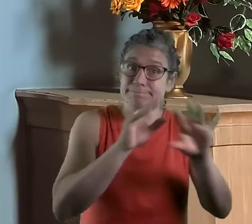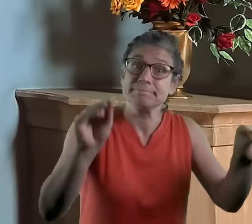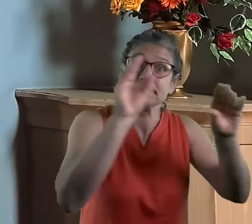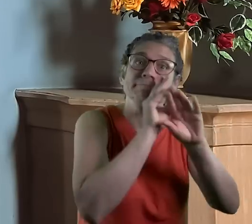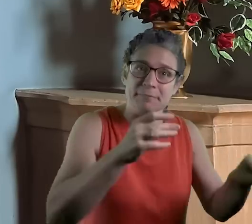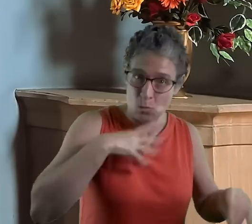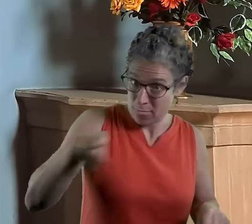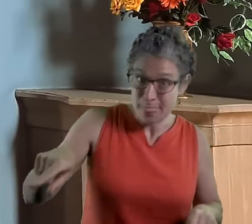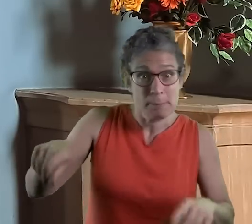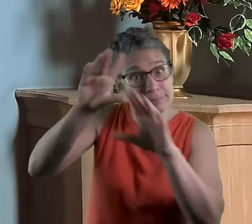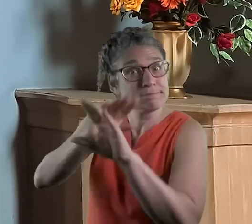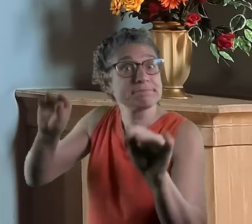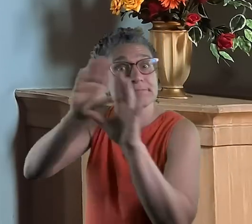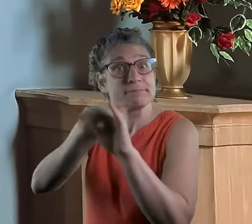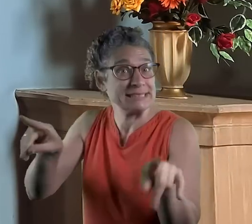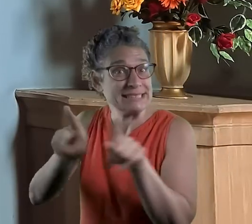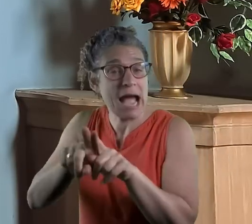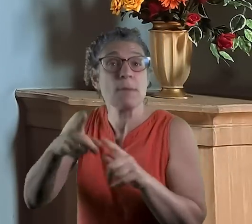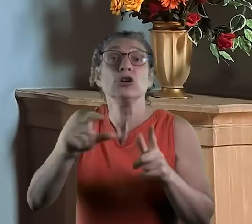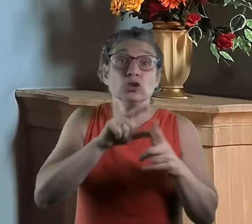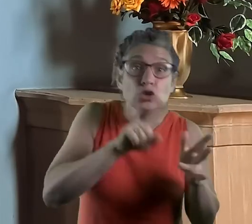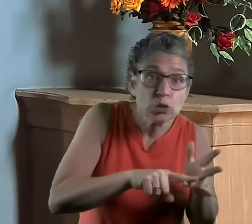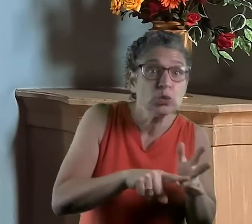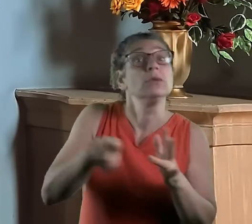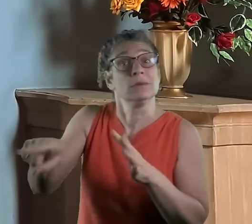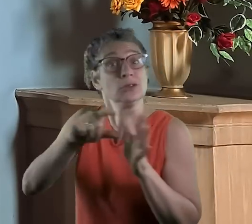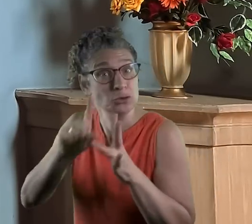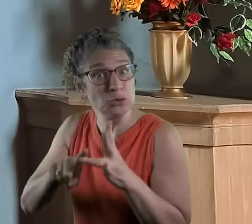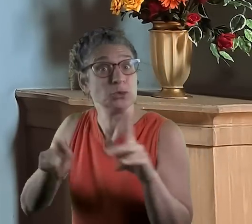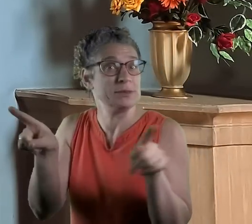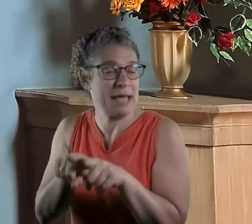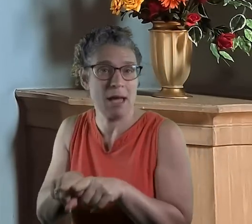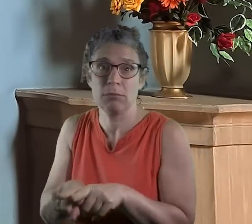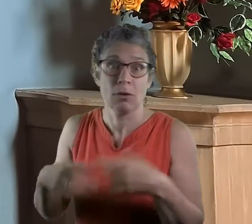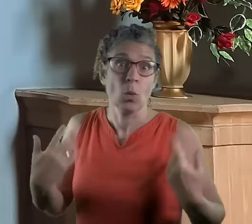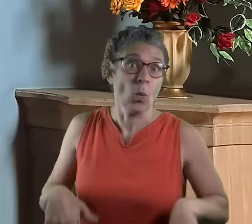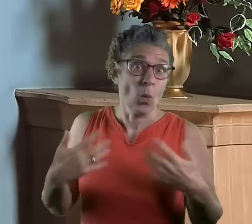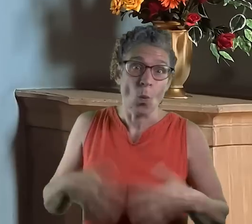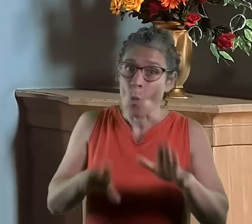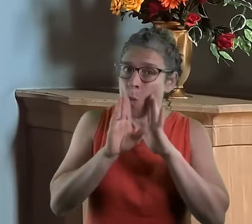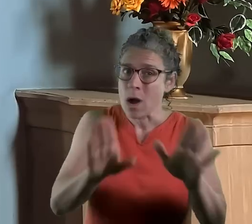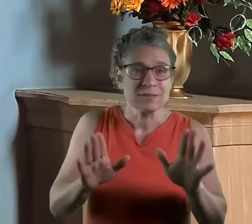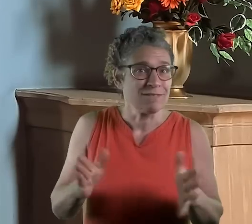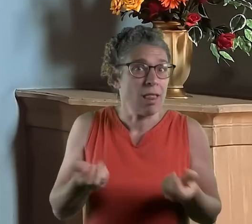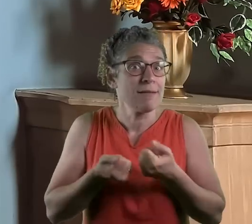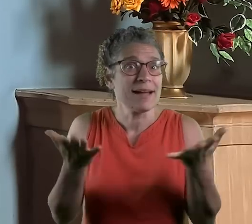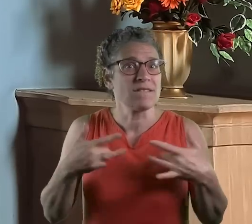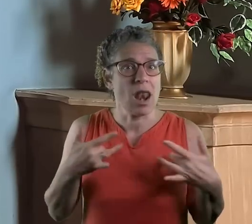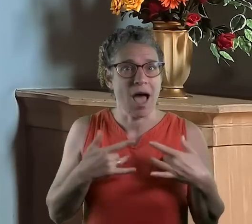the same things that he has been doing. This message was both wonderful and life-giving, and